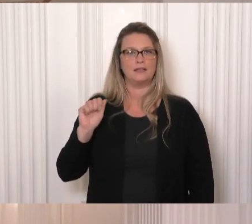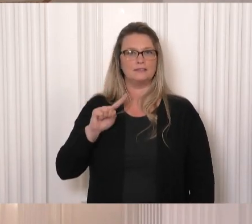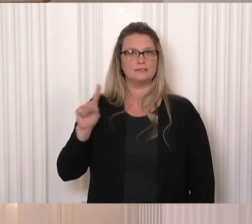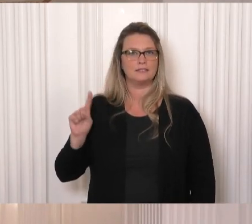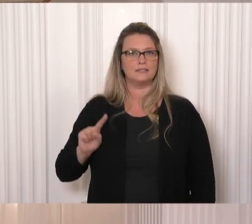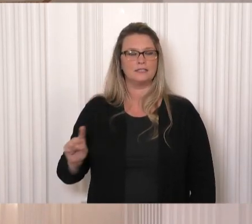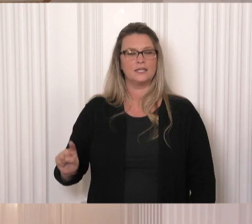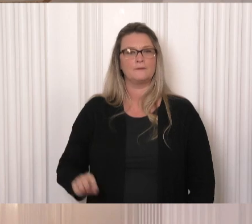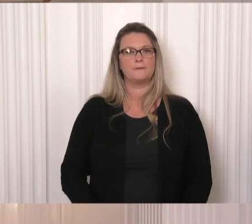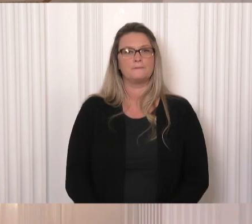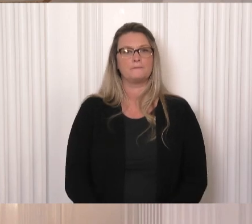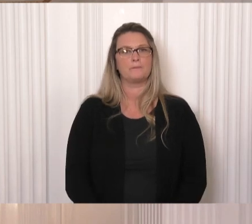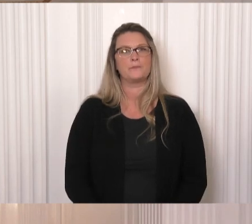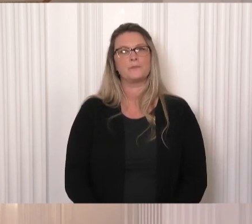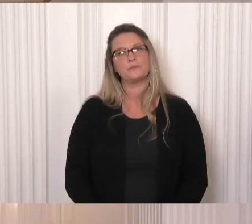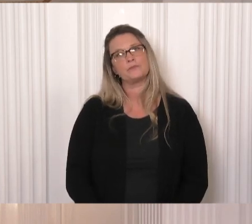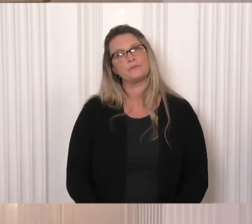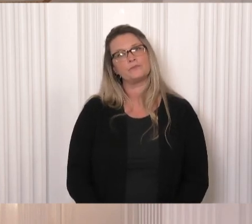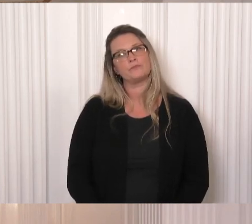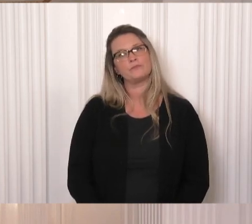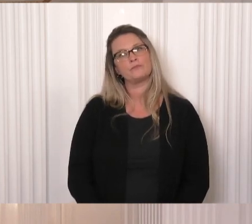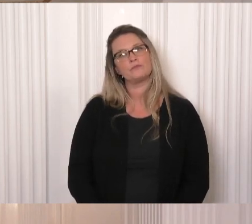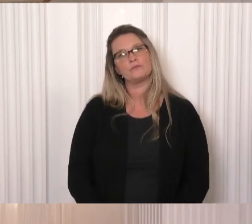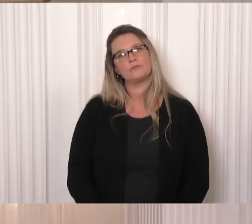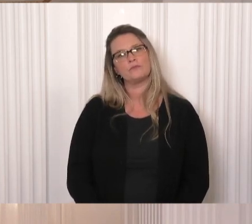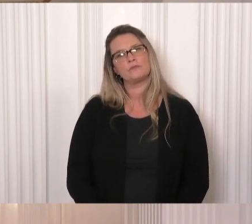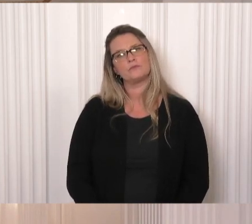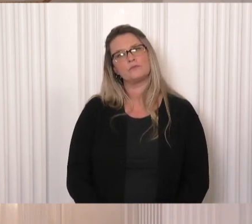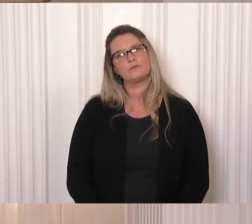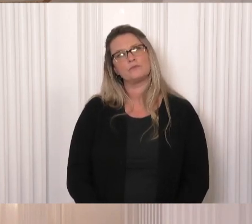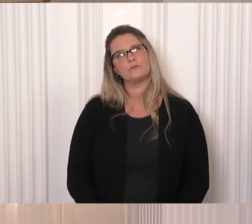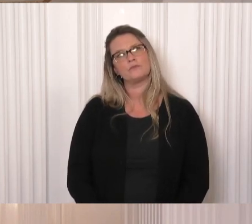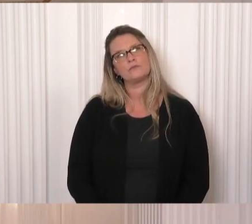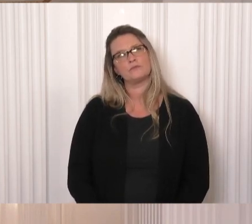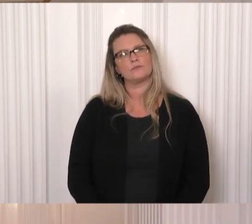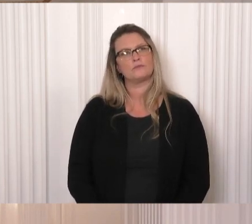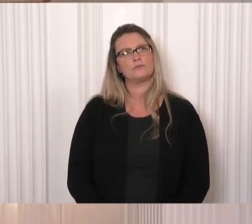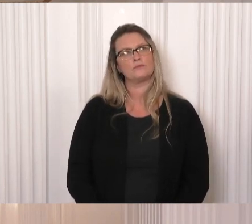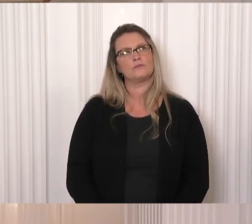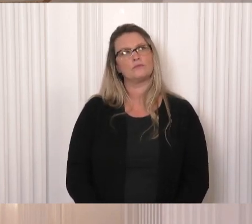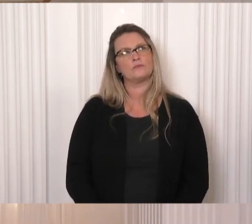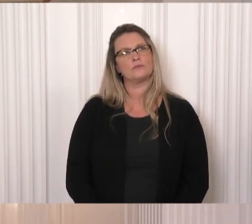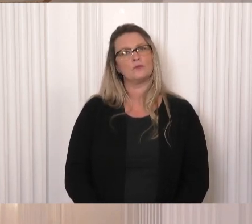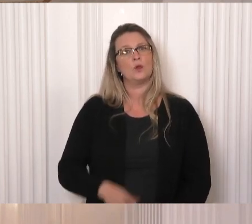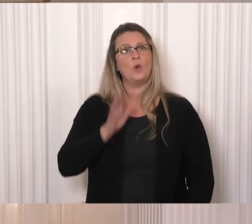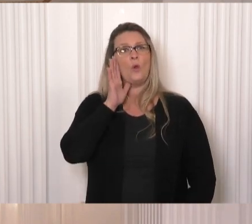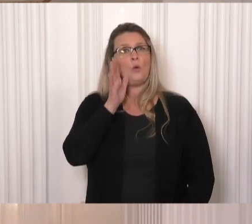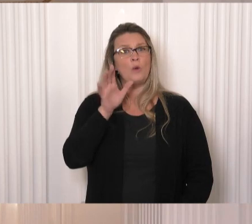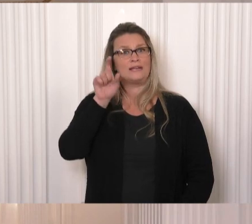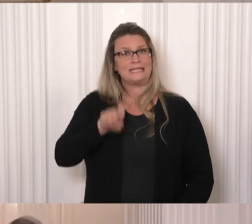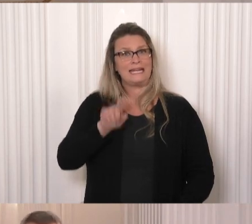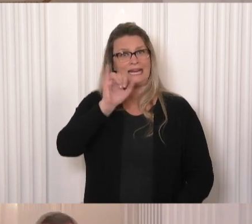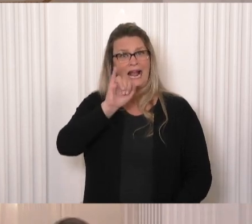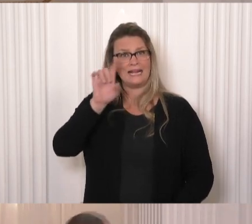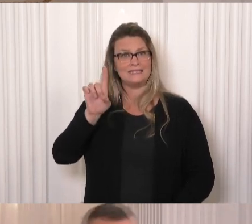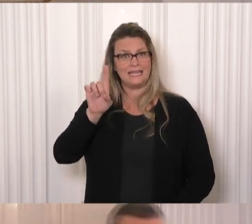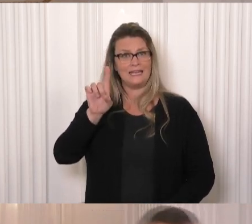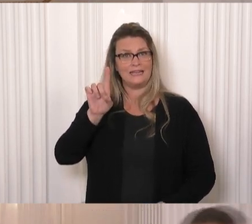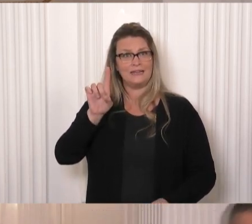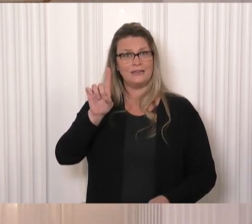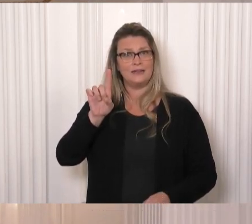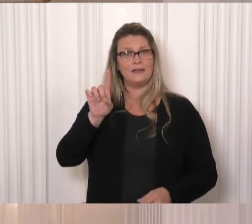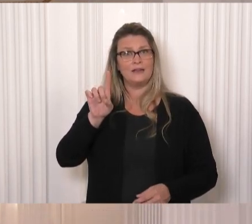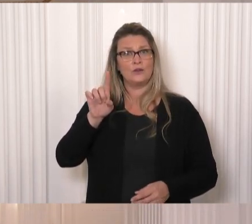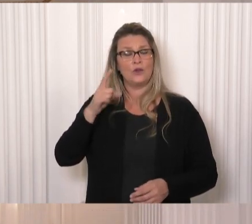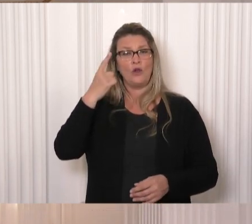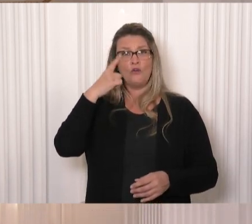Hi, Amanda Barron with WSAZ. Two questions. First, will there be any certain or specific ID that essential workers will need to carry with